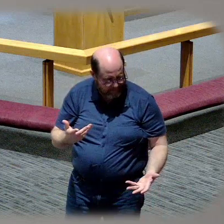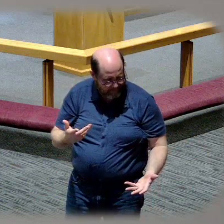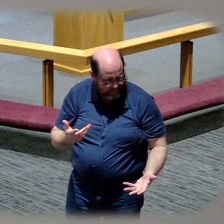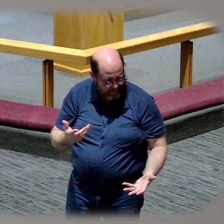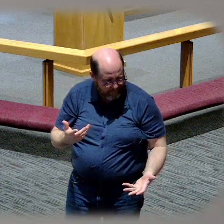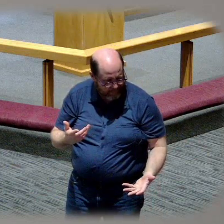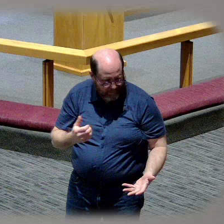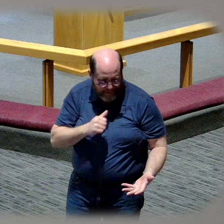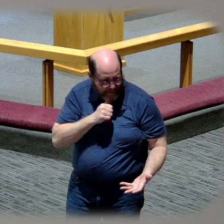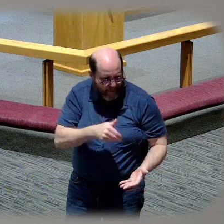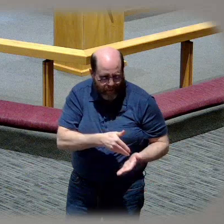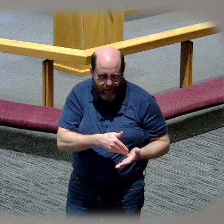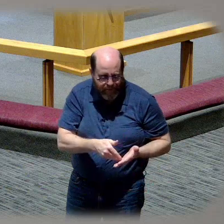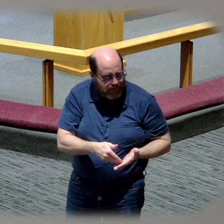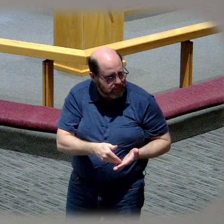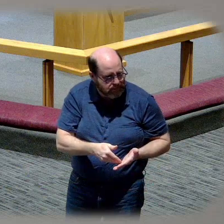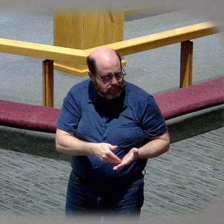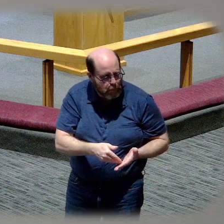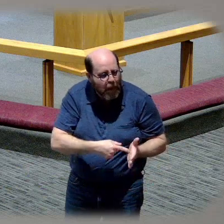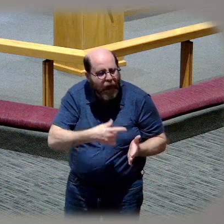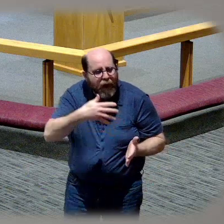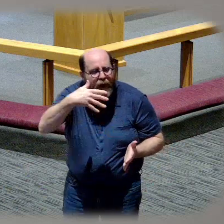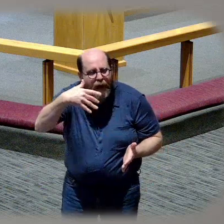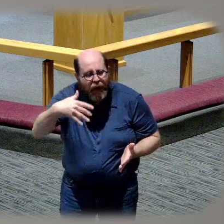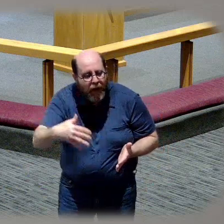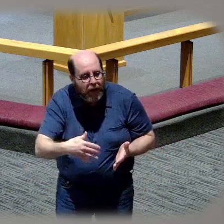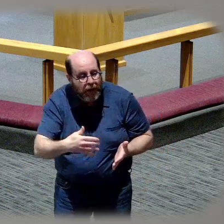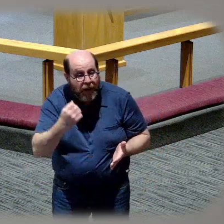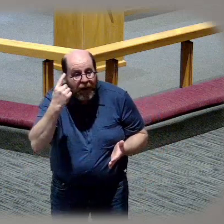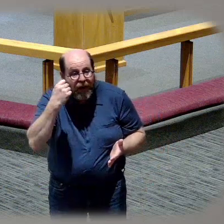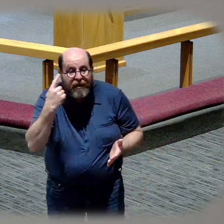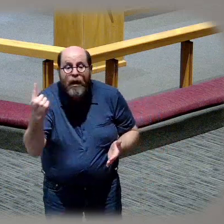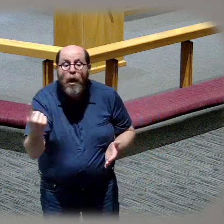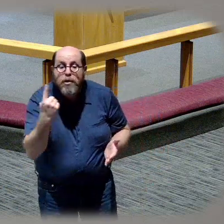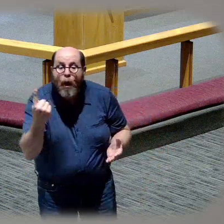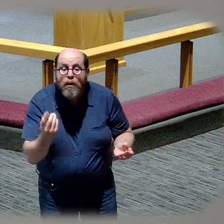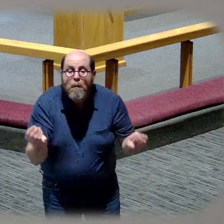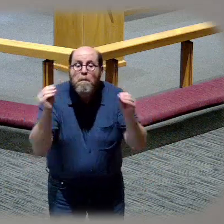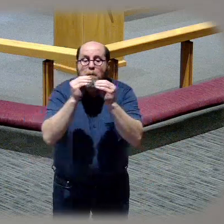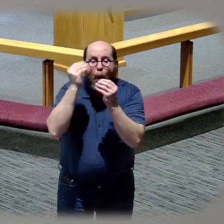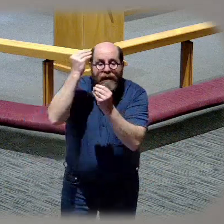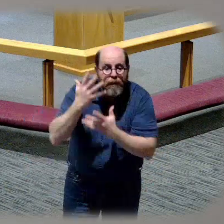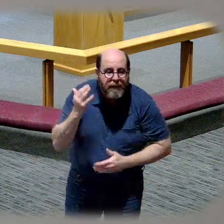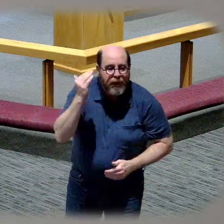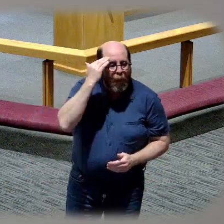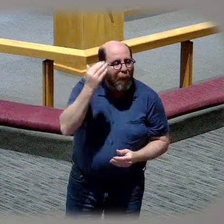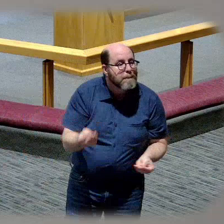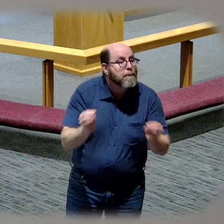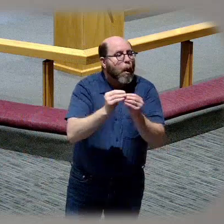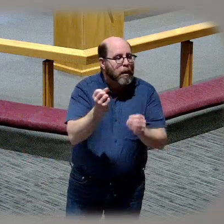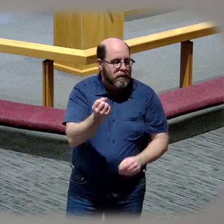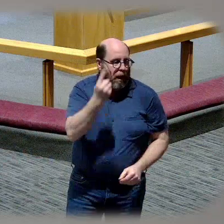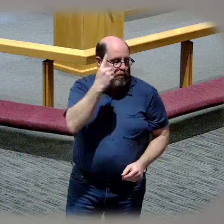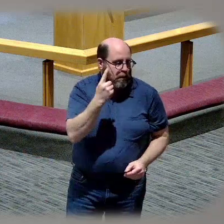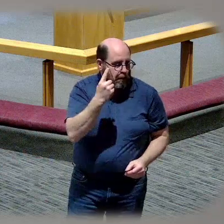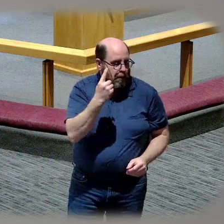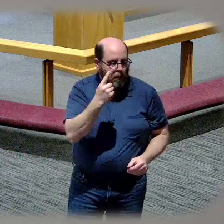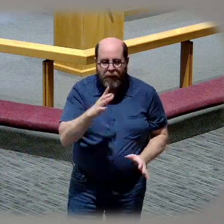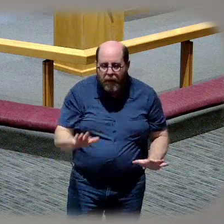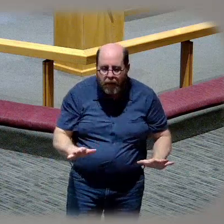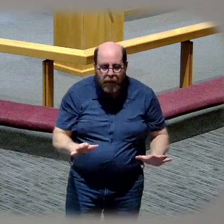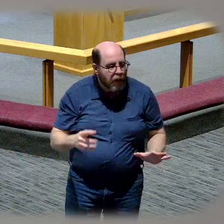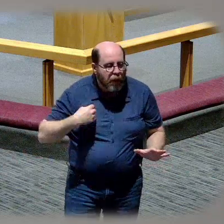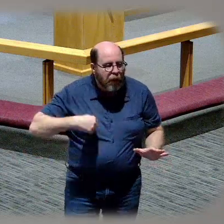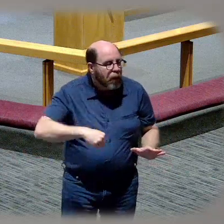Not very often. There's always more to know. There's always more to understand. We don't